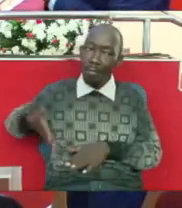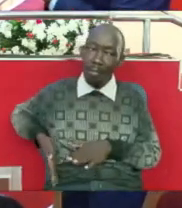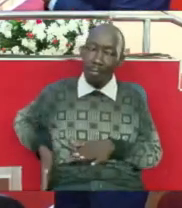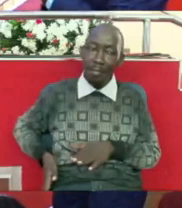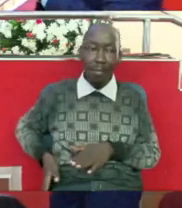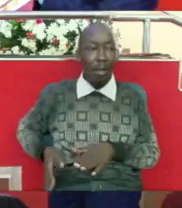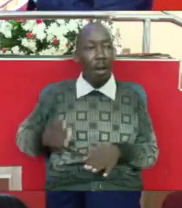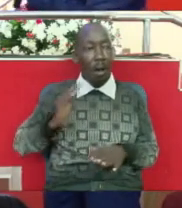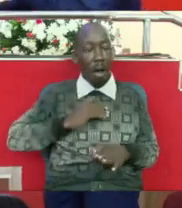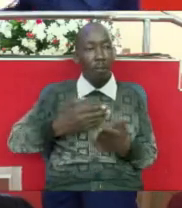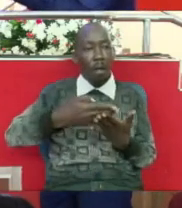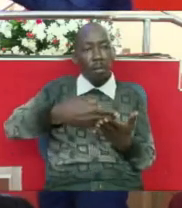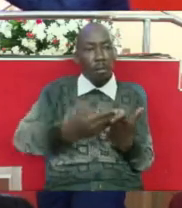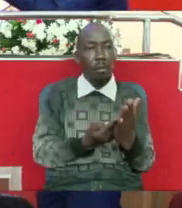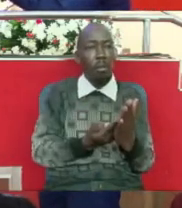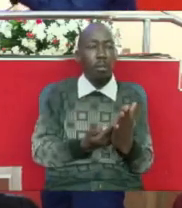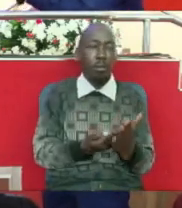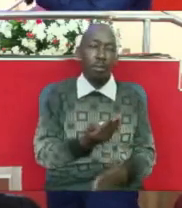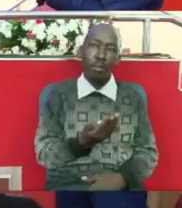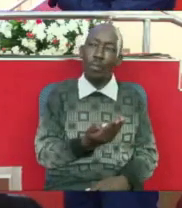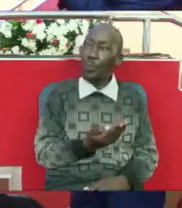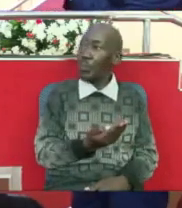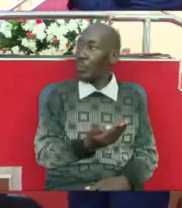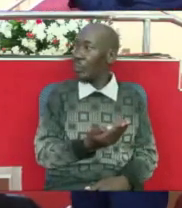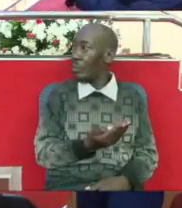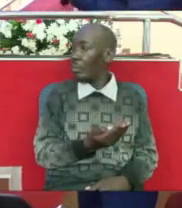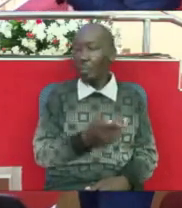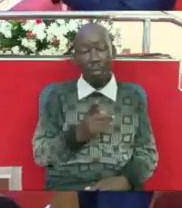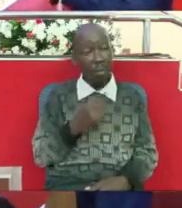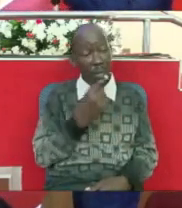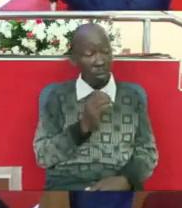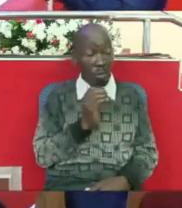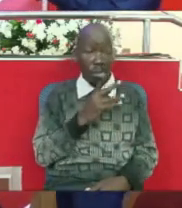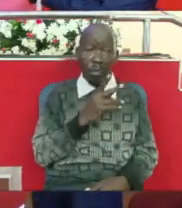I have a receipt. And they say, oh, you do?